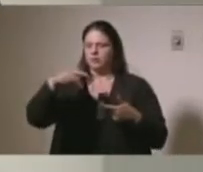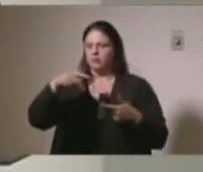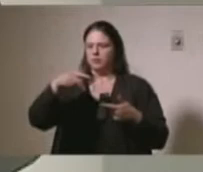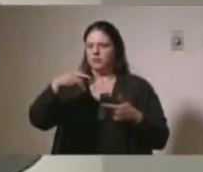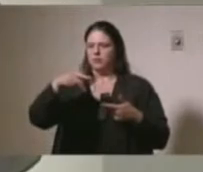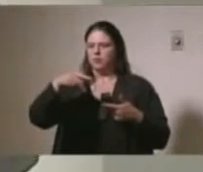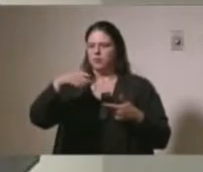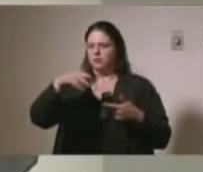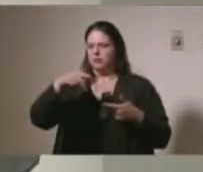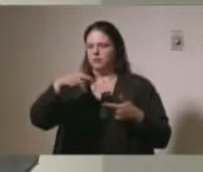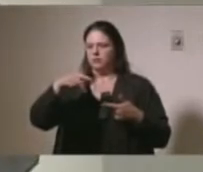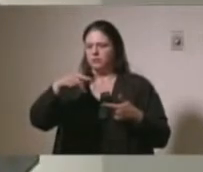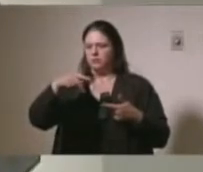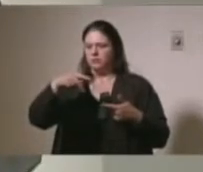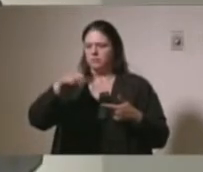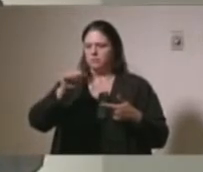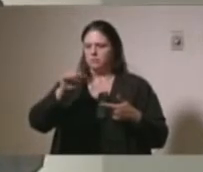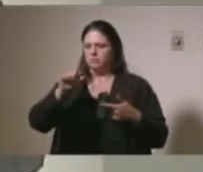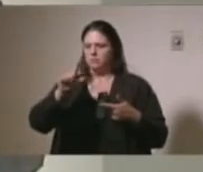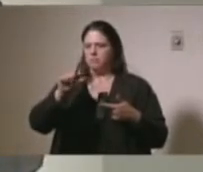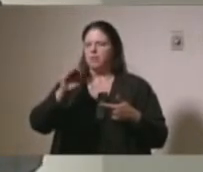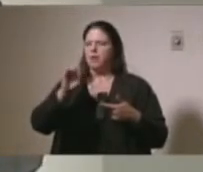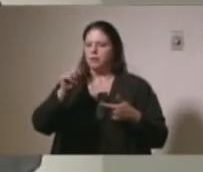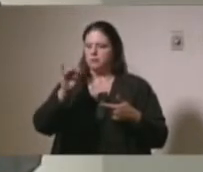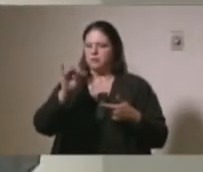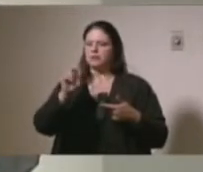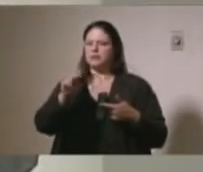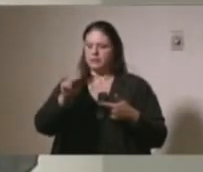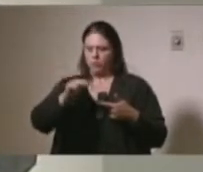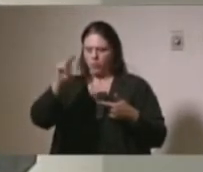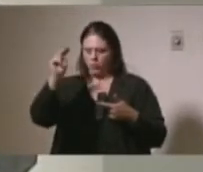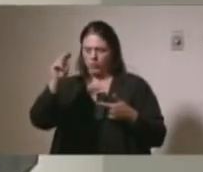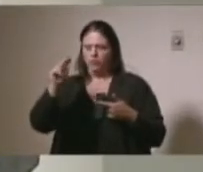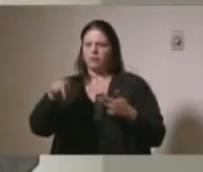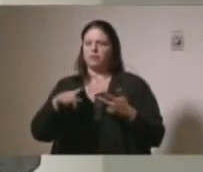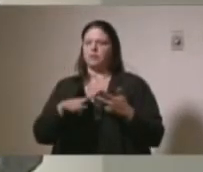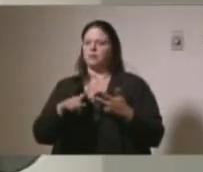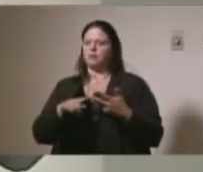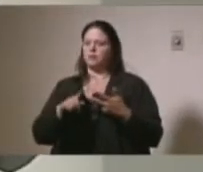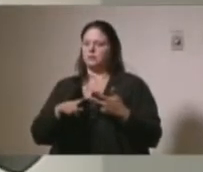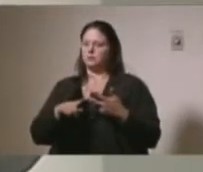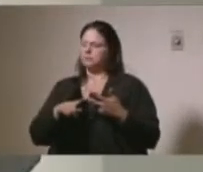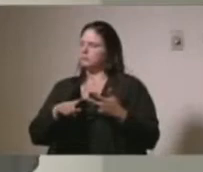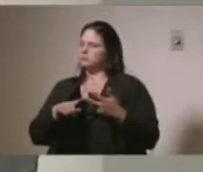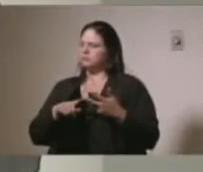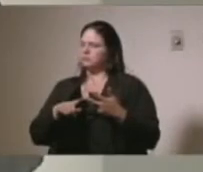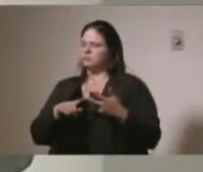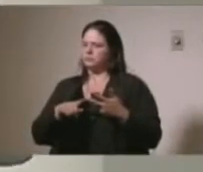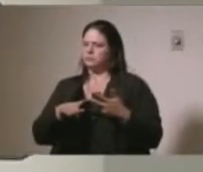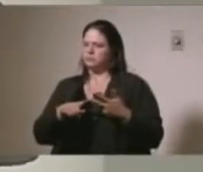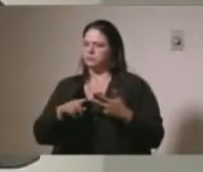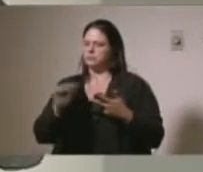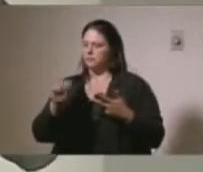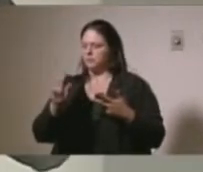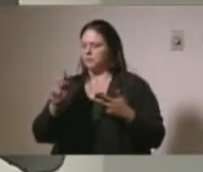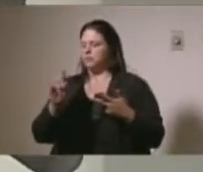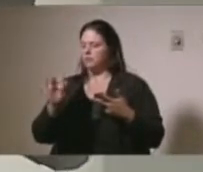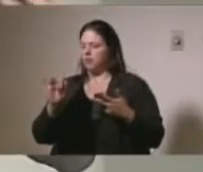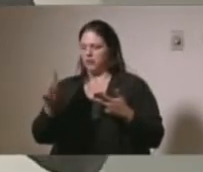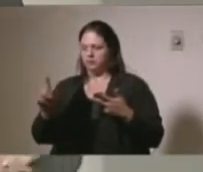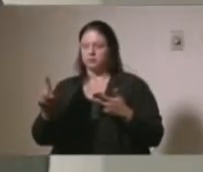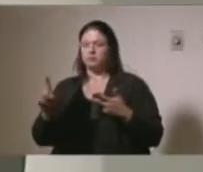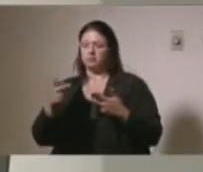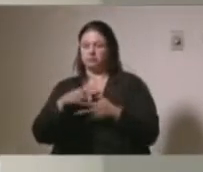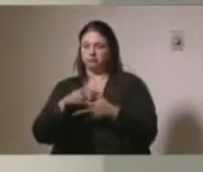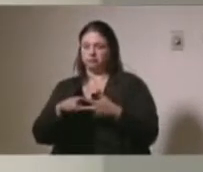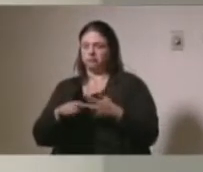Auckland. And you say, why not Wellington, where I come from? And yeah, I'm pretty upset about the whole thing, but that's another story. And see me afterwards and